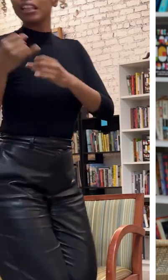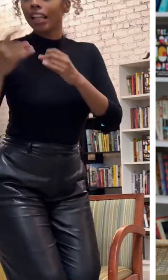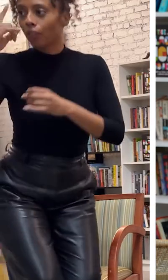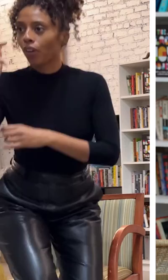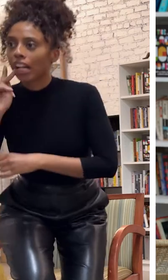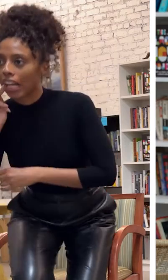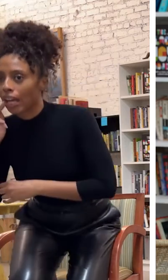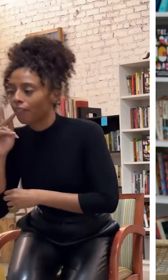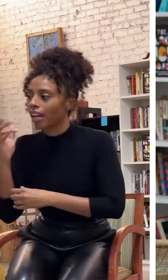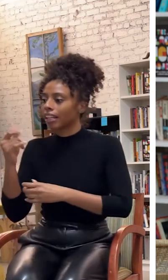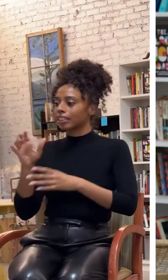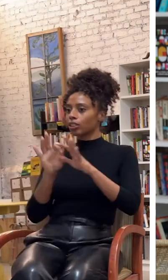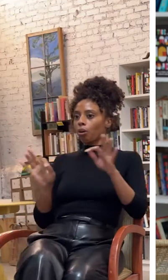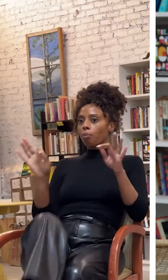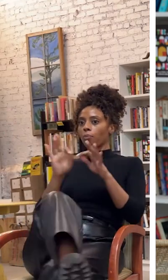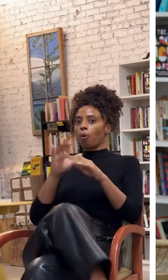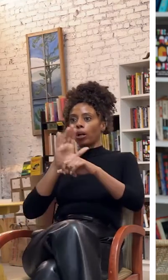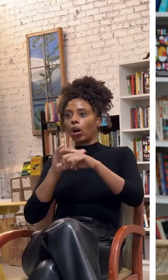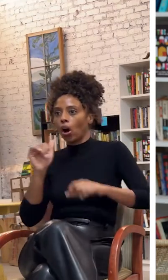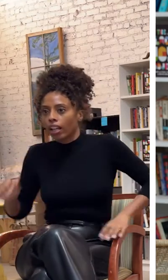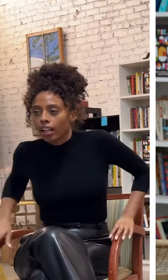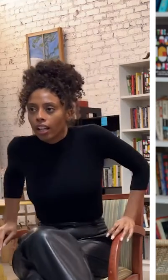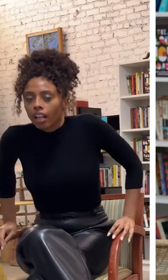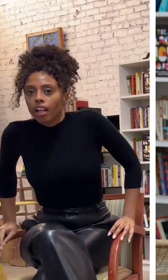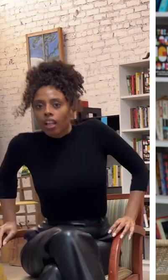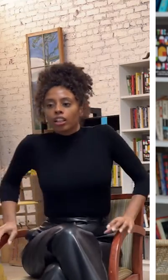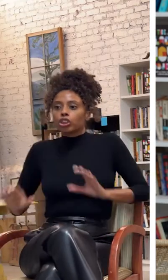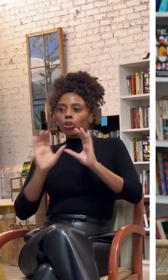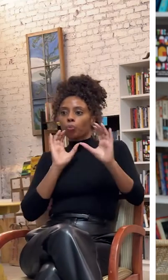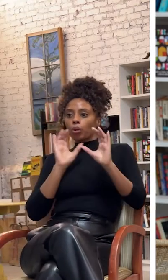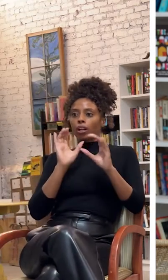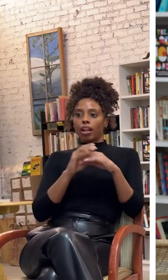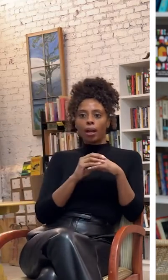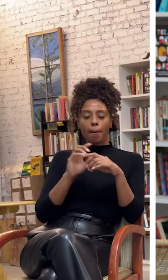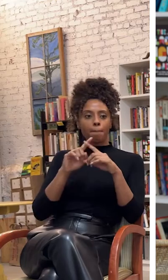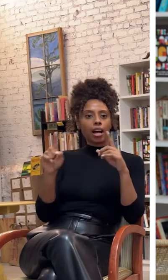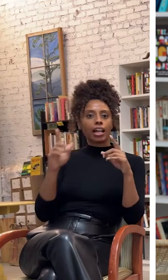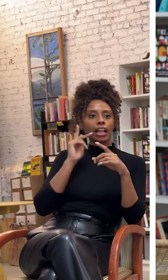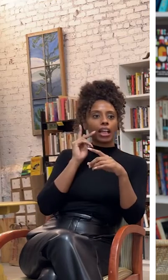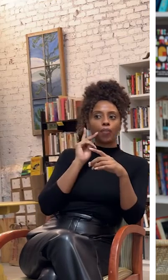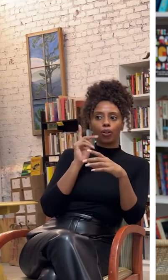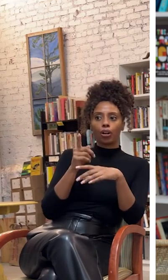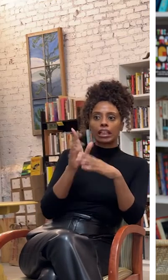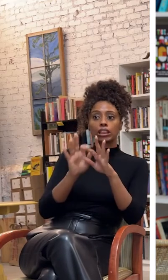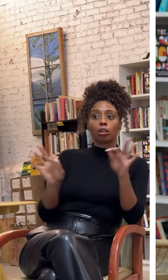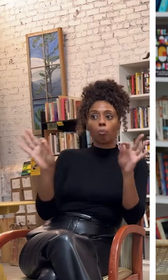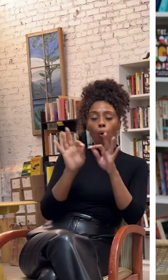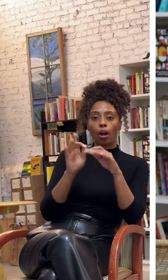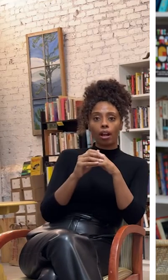Kleaver here, because that's a really important call-in to, community. But Kleaver, this is really